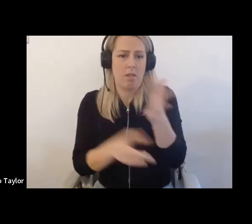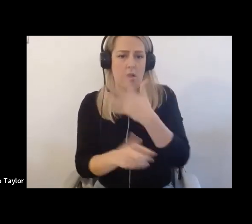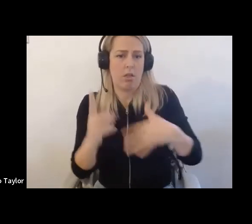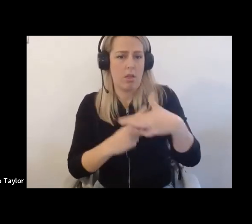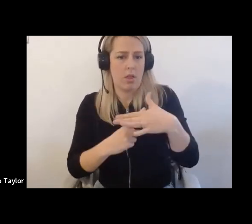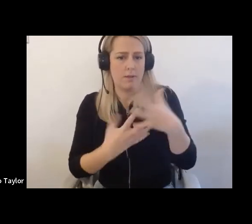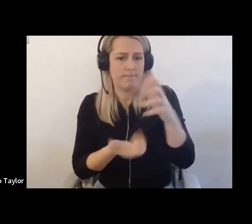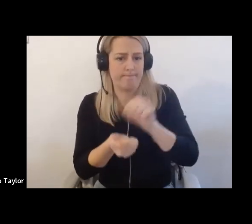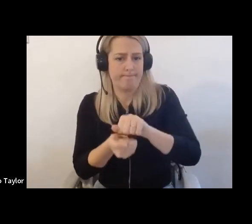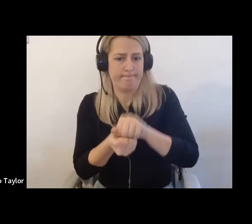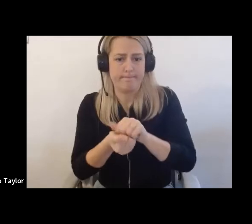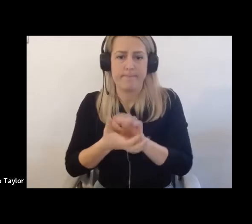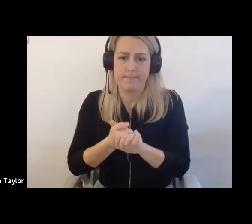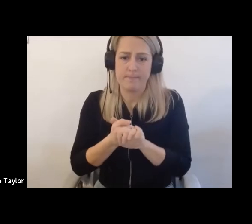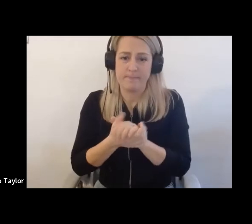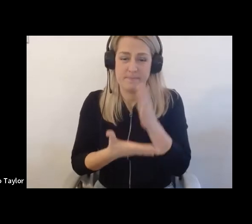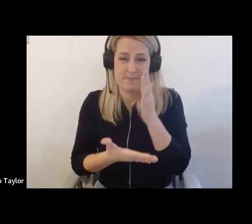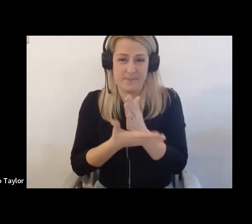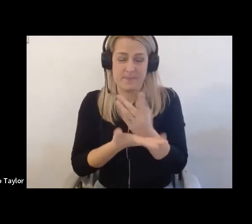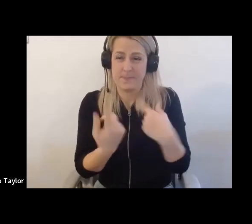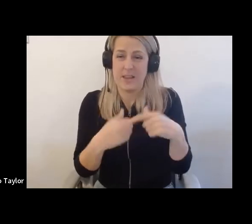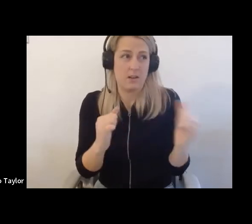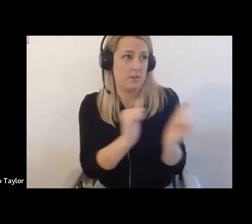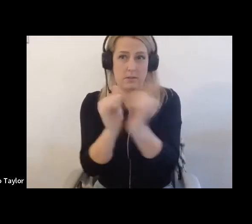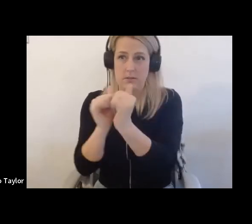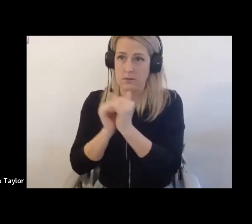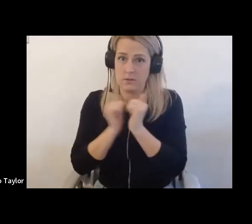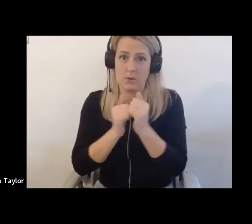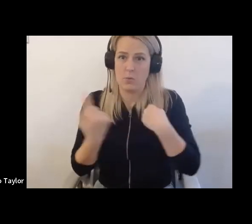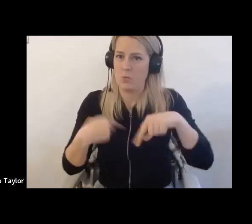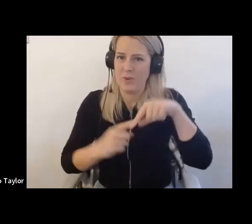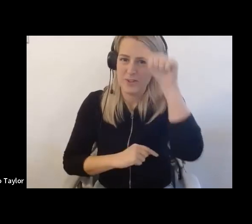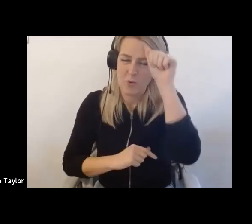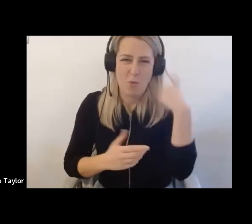And what that was that the successful use of technology